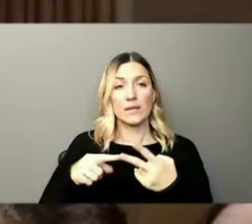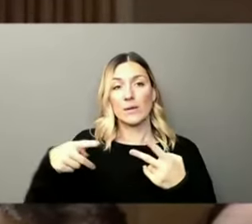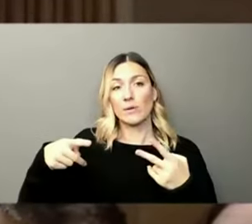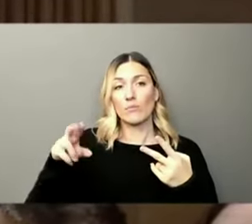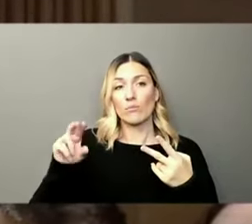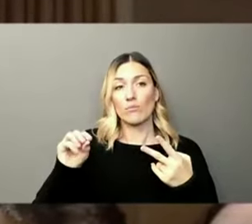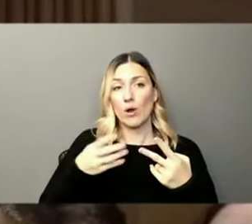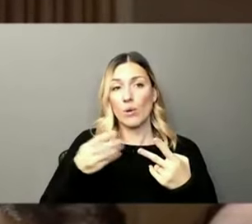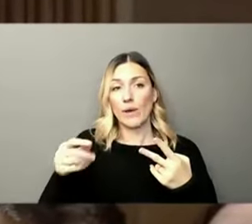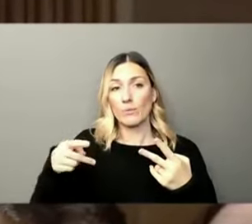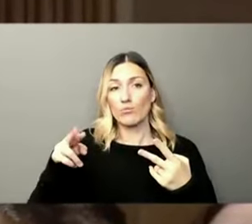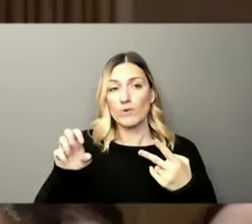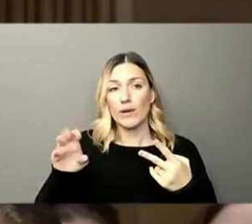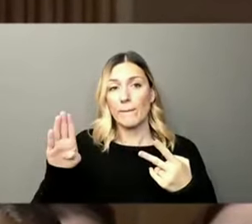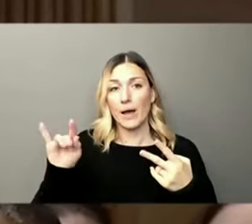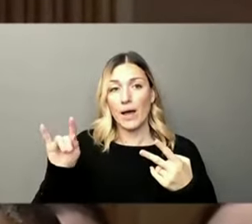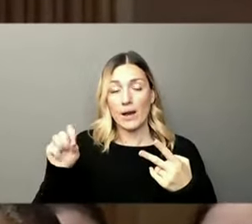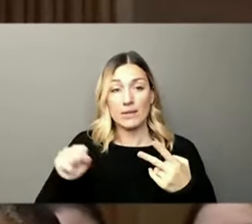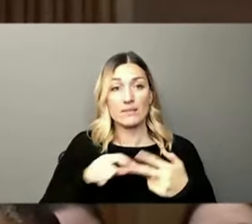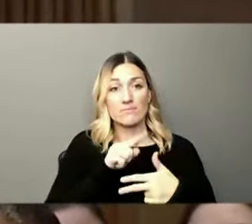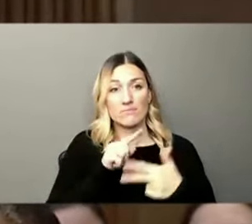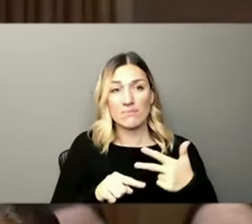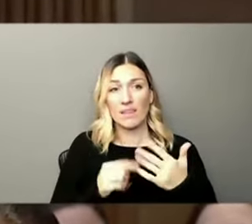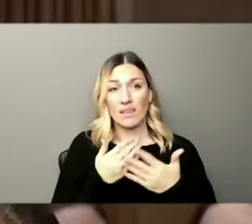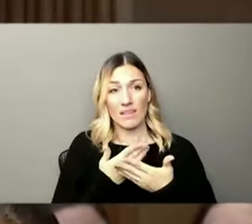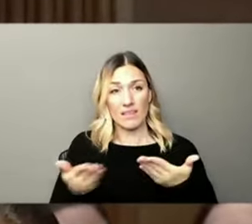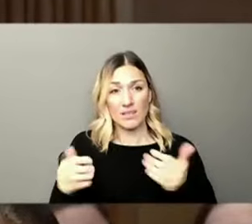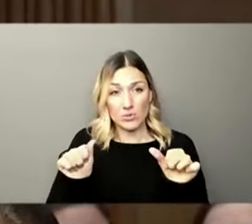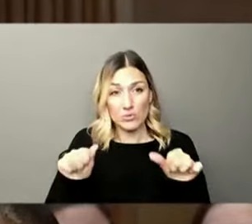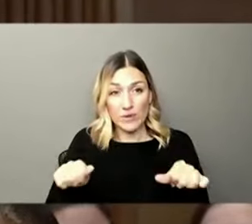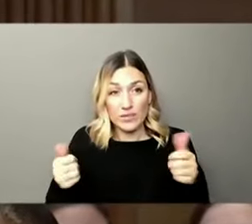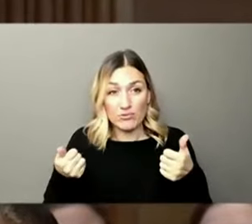You know, I mean, there's stuff that everybody can try, they just don't know to